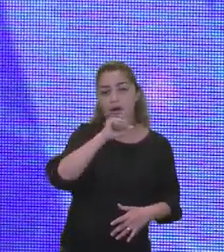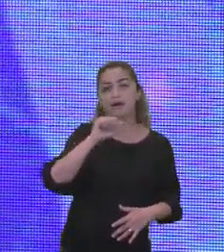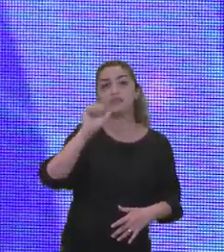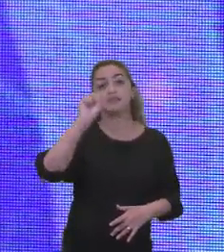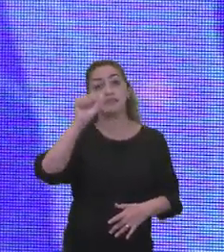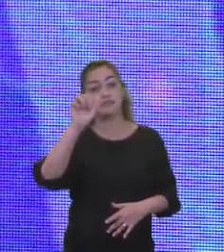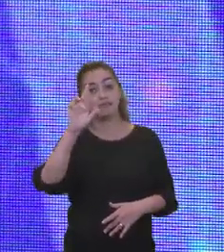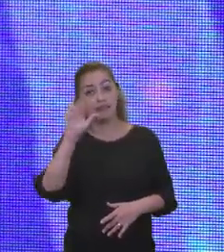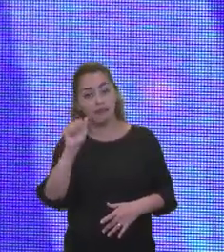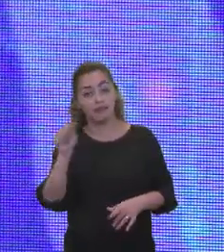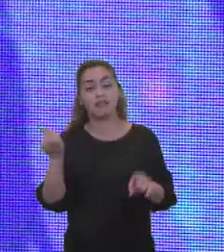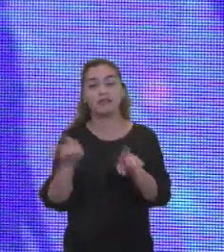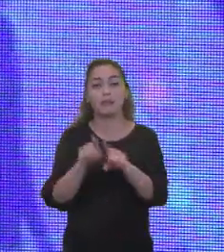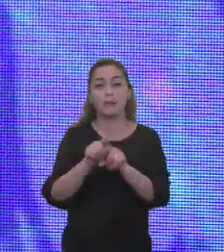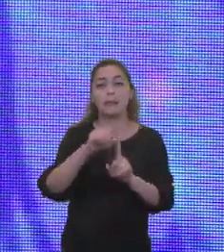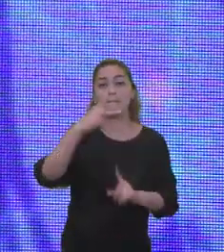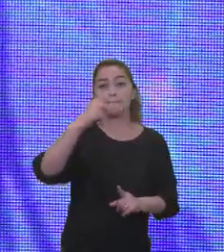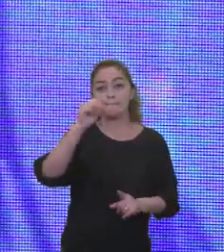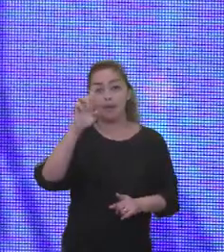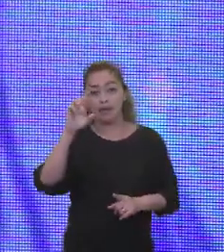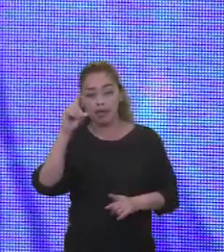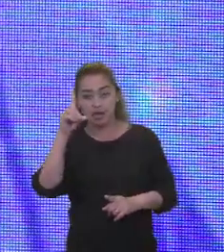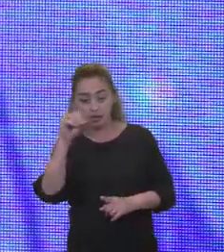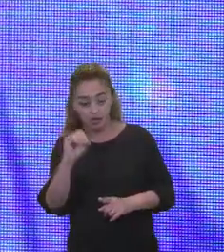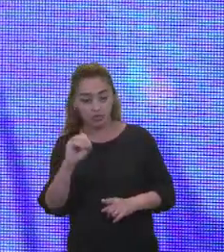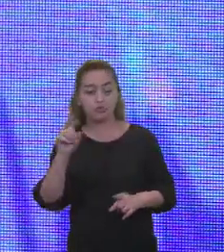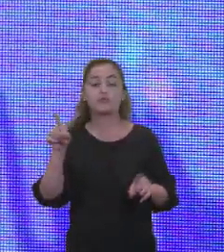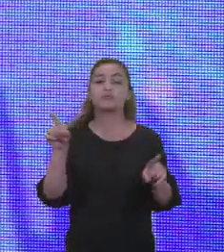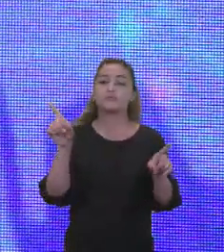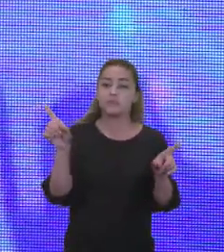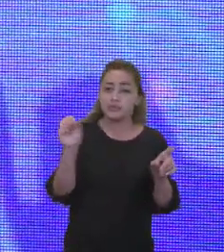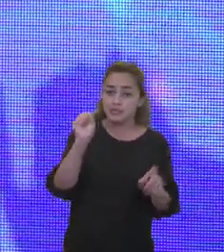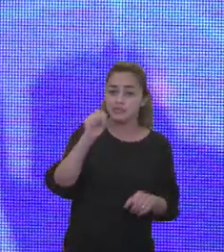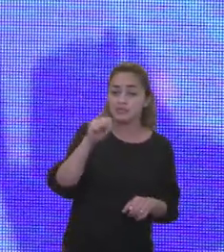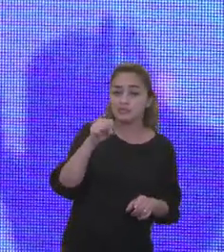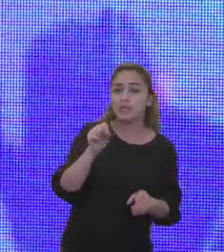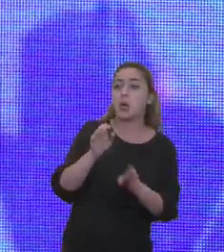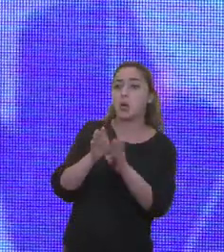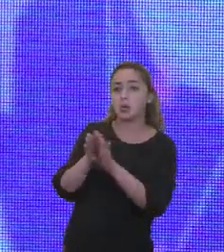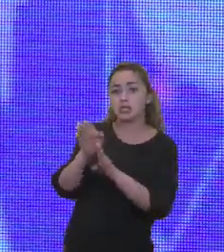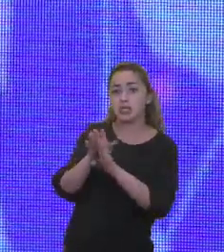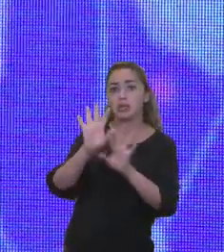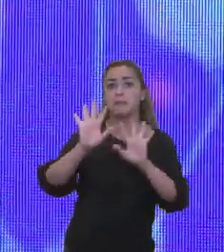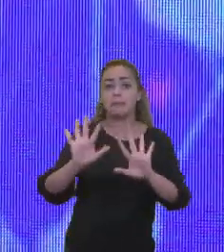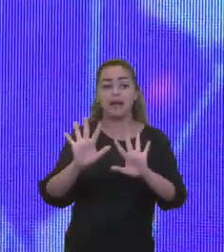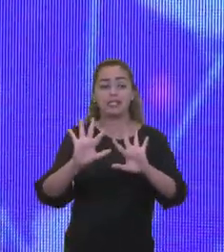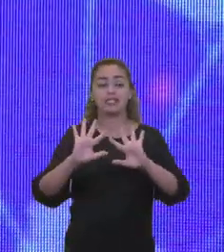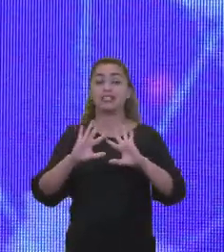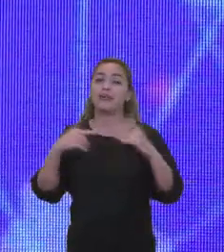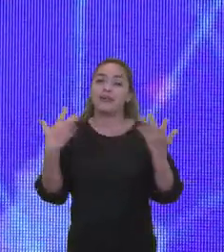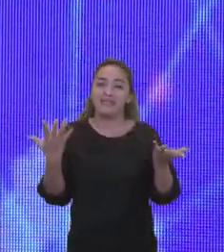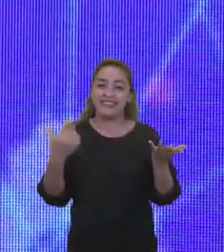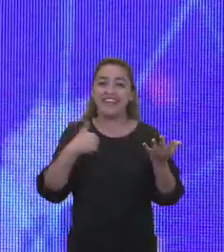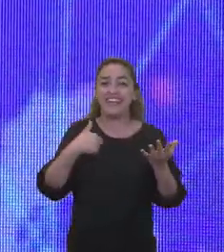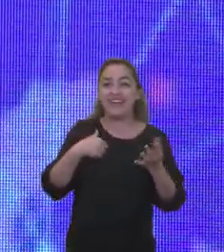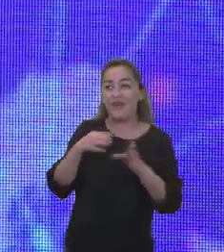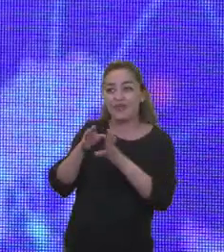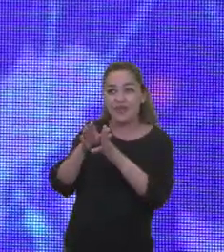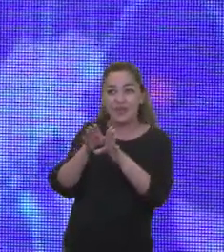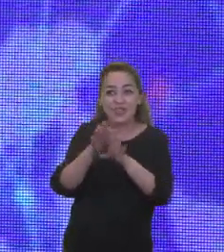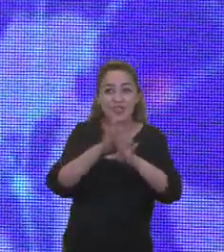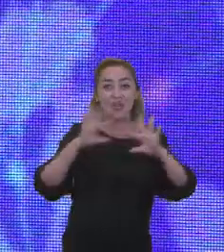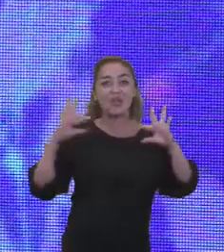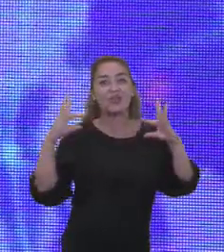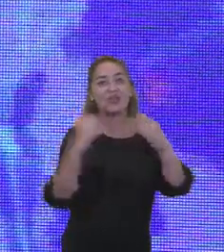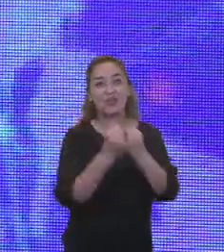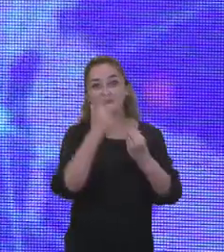52 years. I'm the mother of Maria and Antonio. Yes, I'm advisor, but lately I'm advisor to hassle